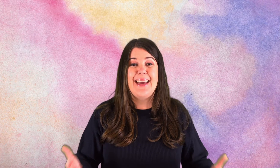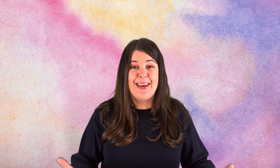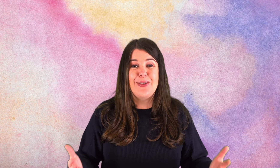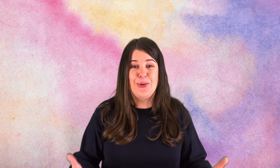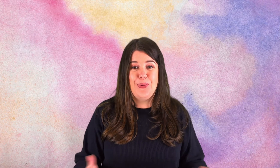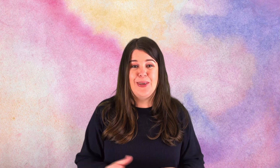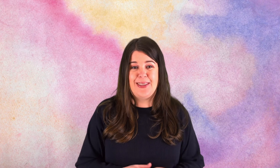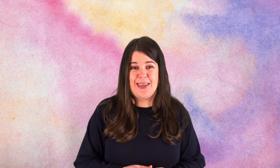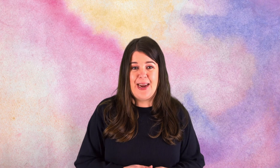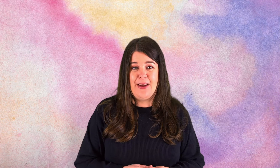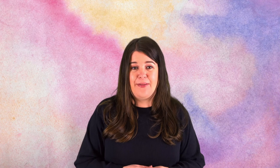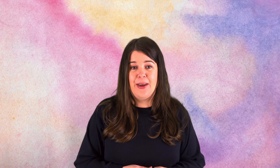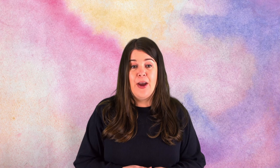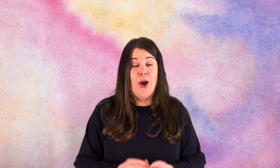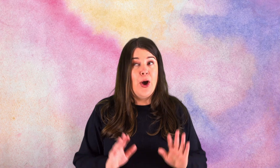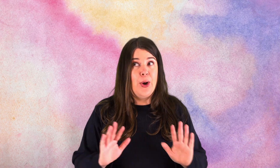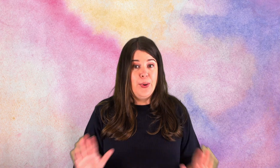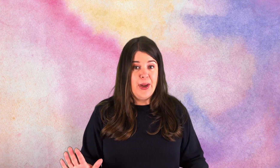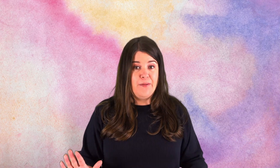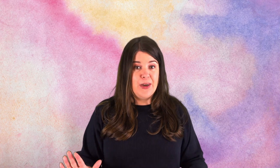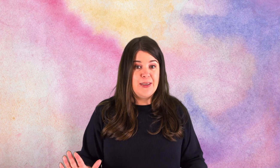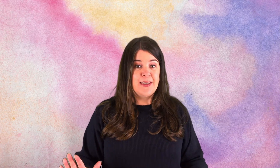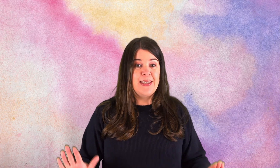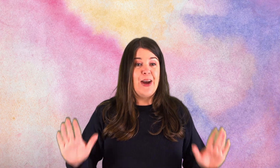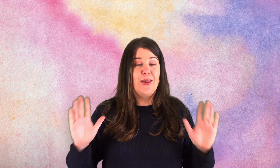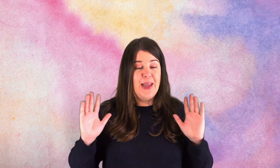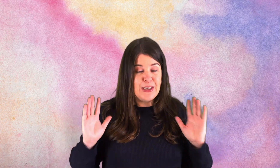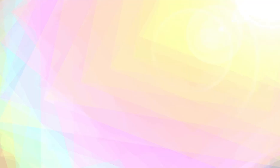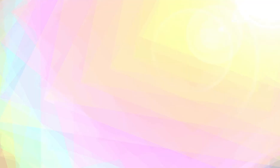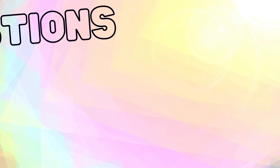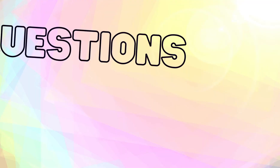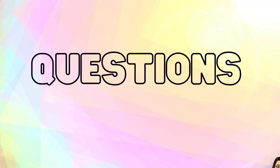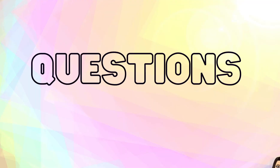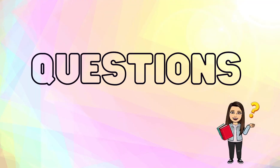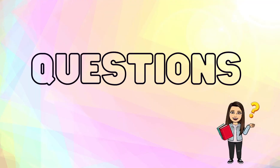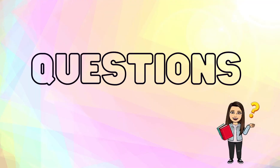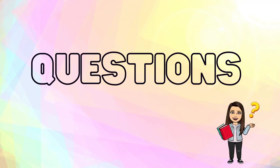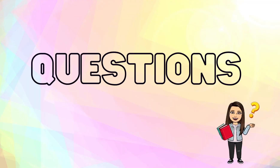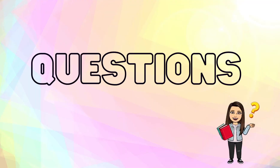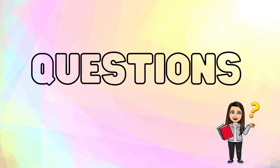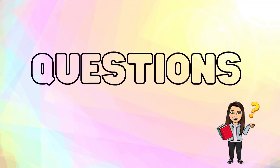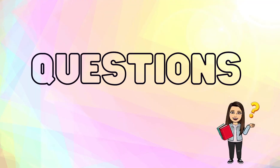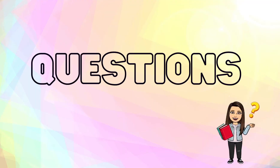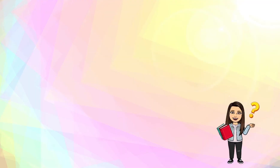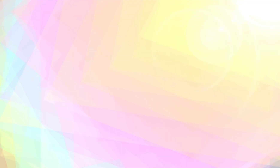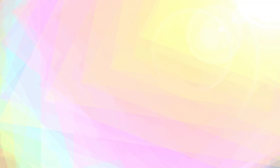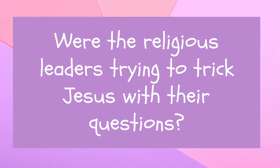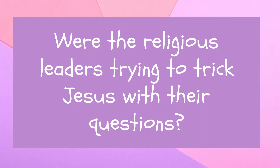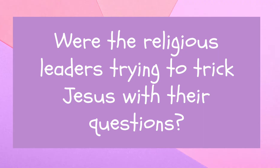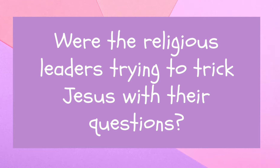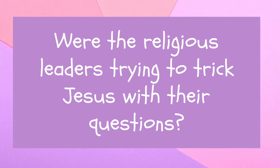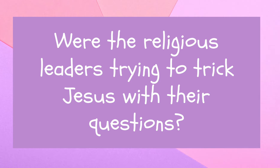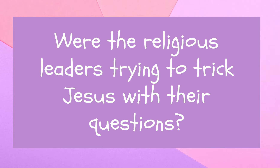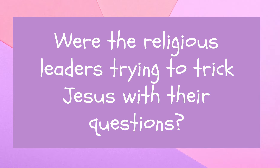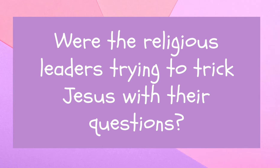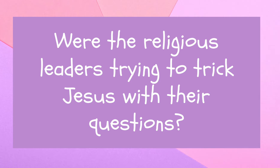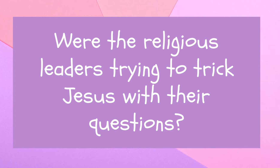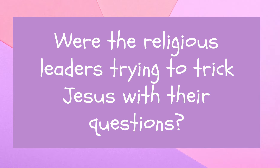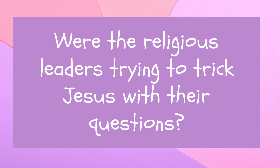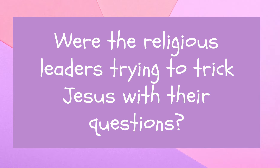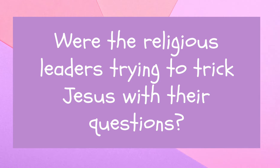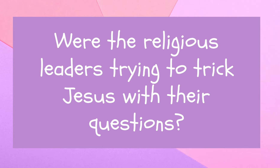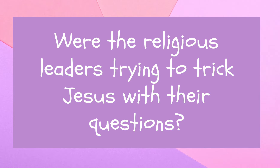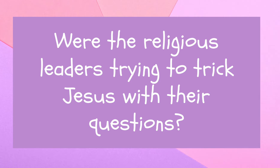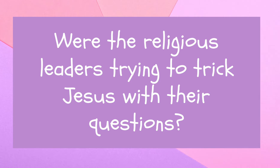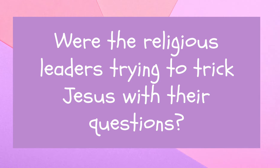a king who would save. Okay, friends, now let's review our story with some questions. Were the religious leaders